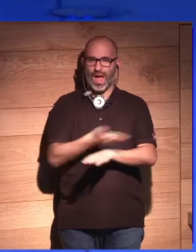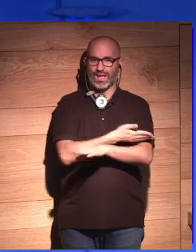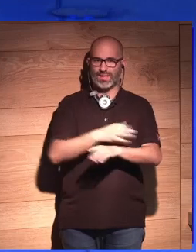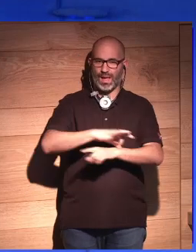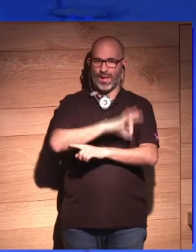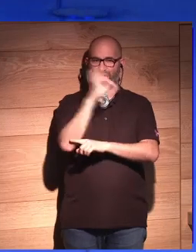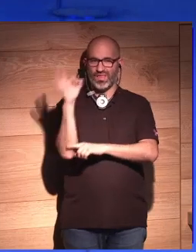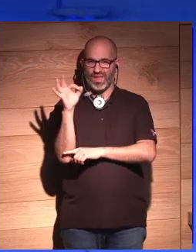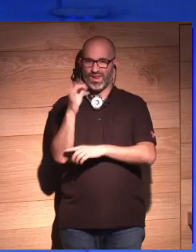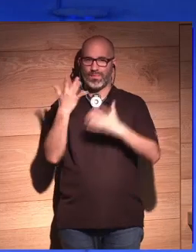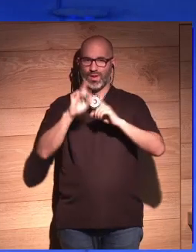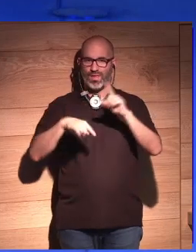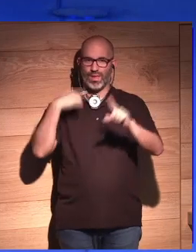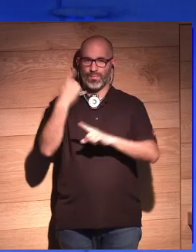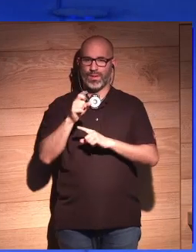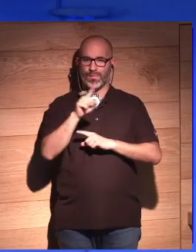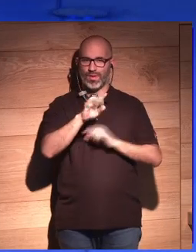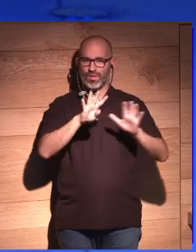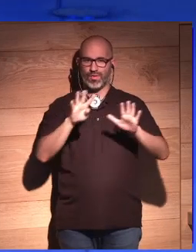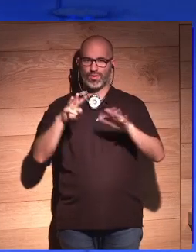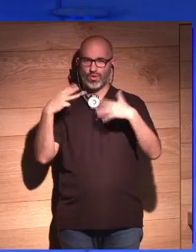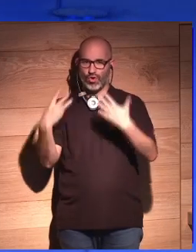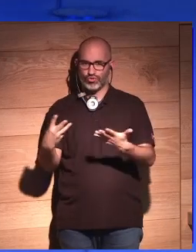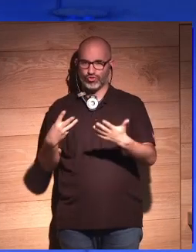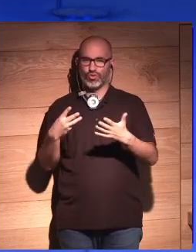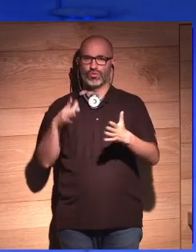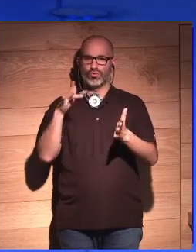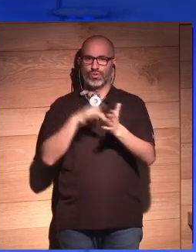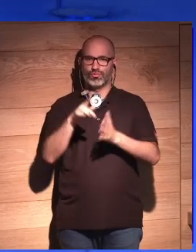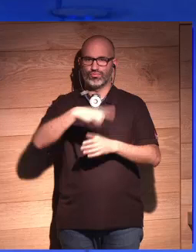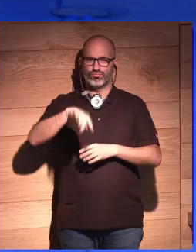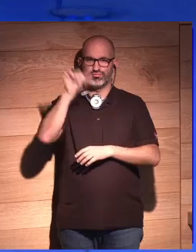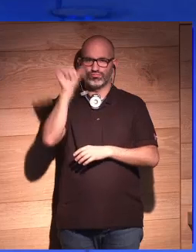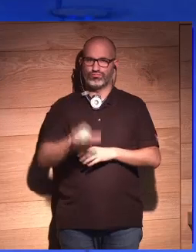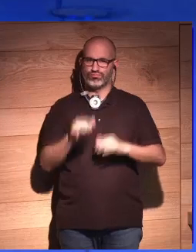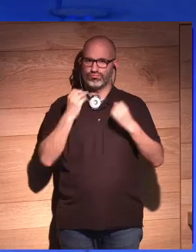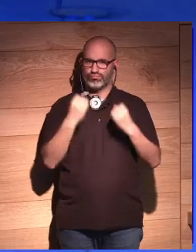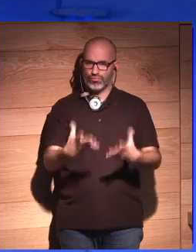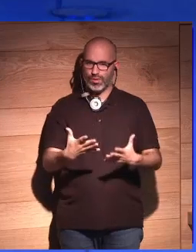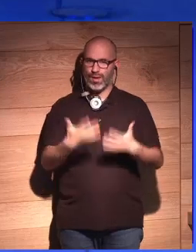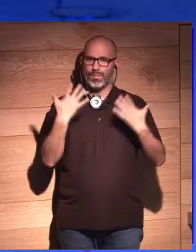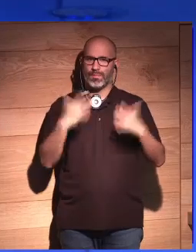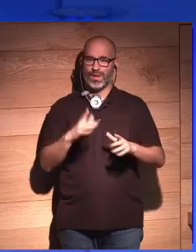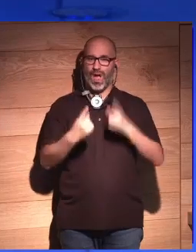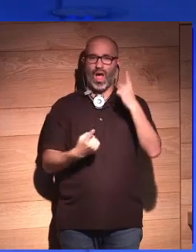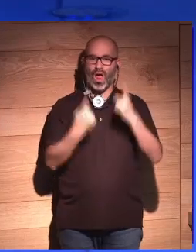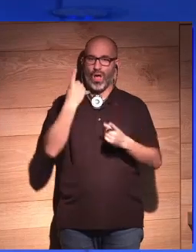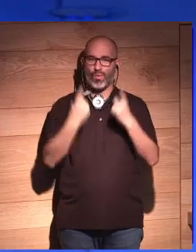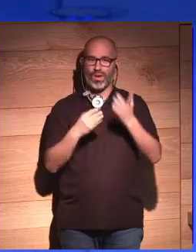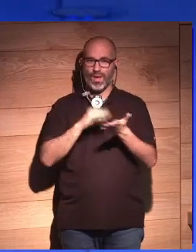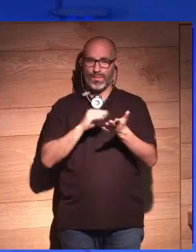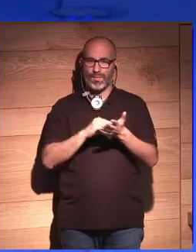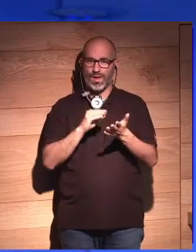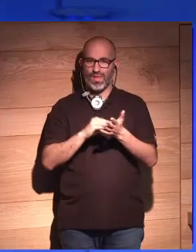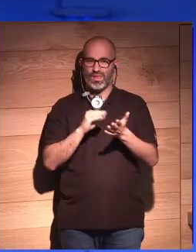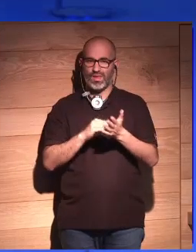showing films, having a great time showing films, but starting to feel like maybe there was nowhere else to go within the organization, kind of